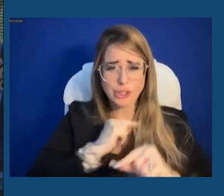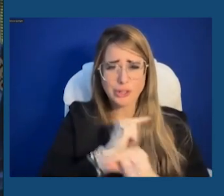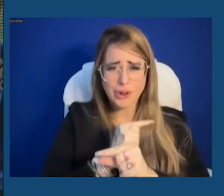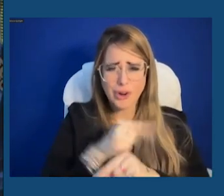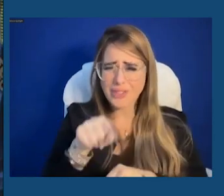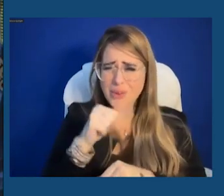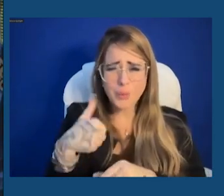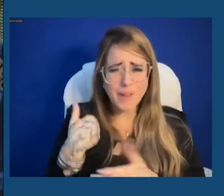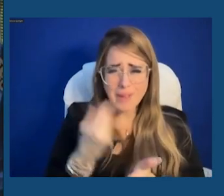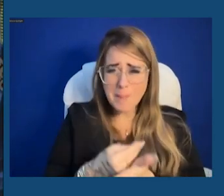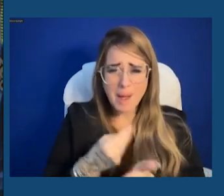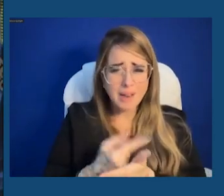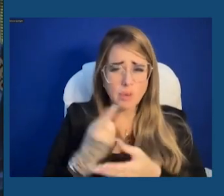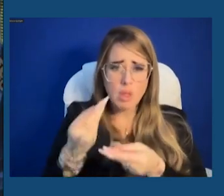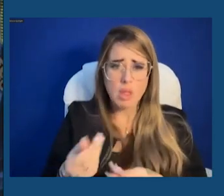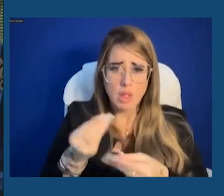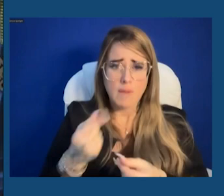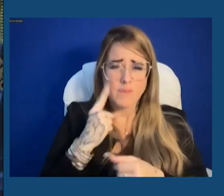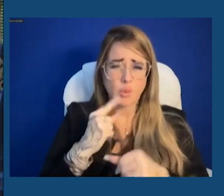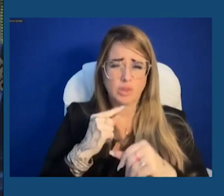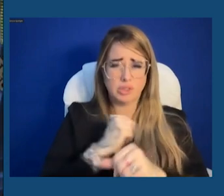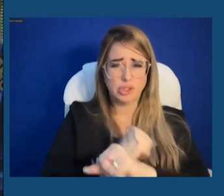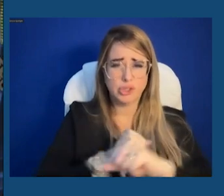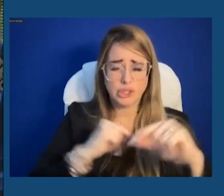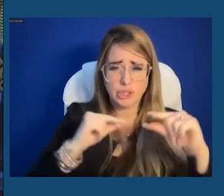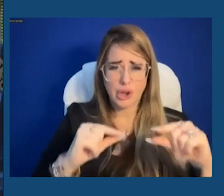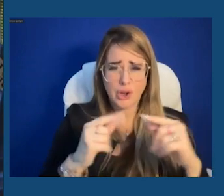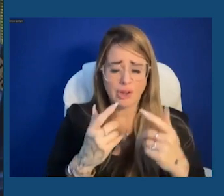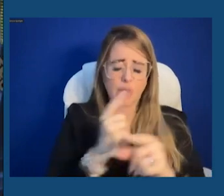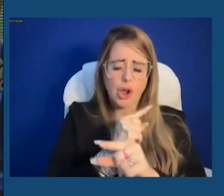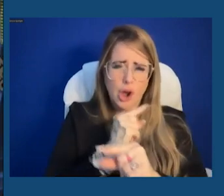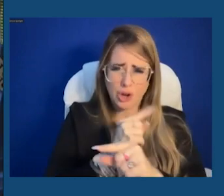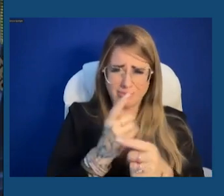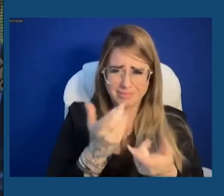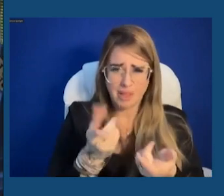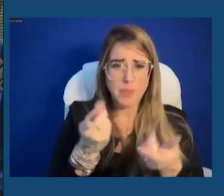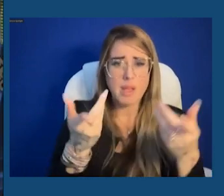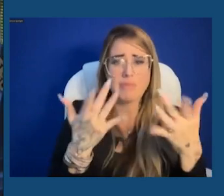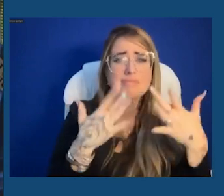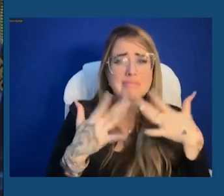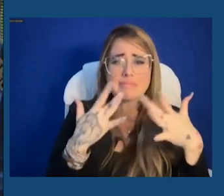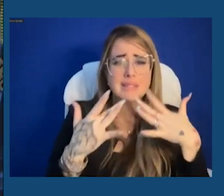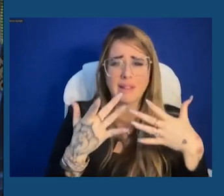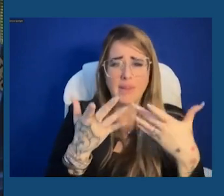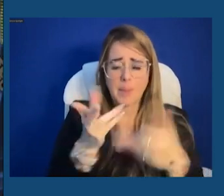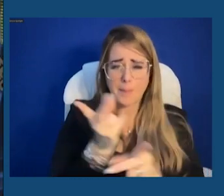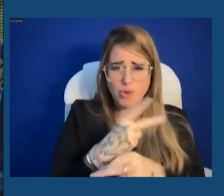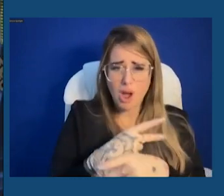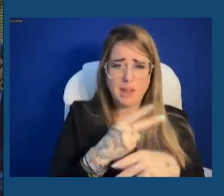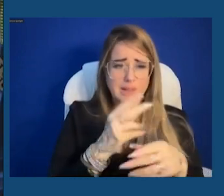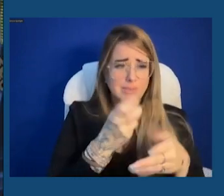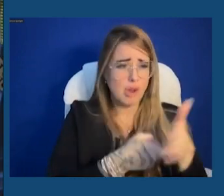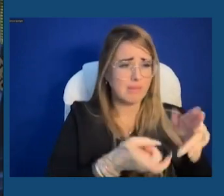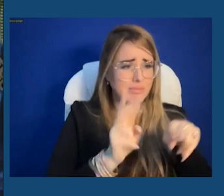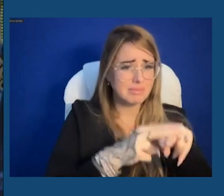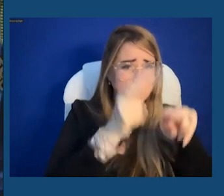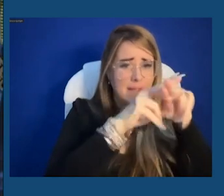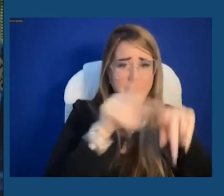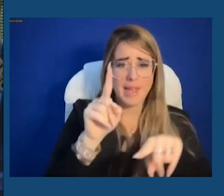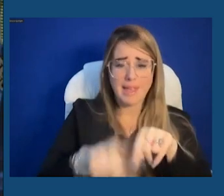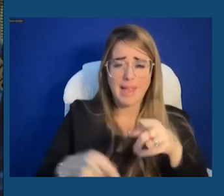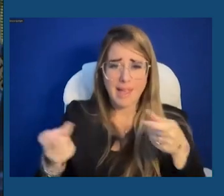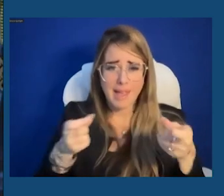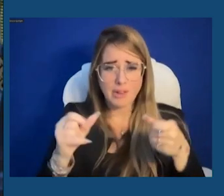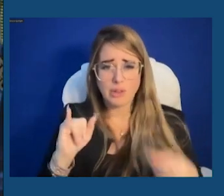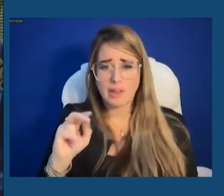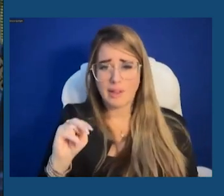have the money. They're barely making it. You know, the cost of every product has gone up. They can't, you know, deal with inflation on top of